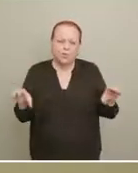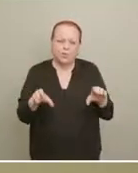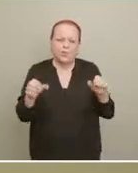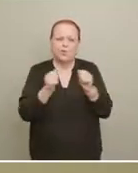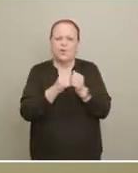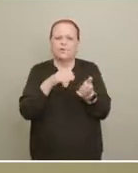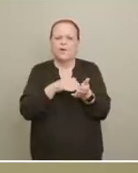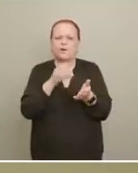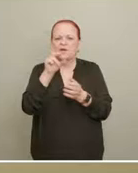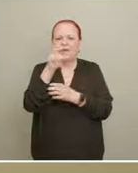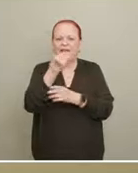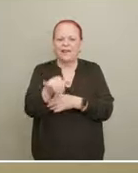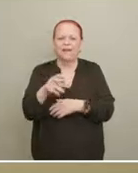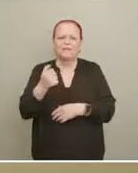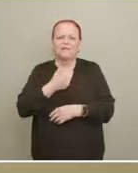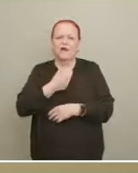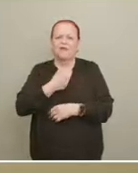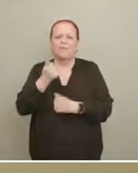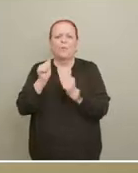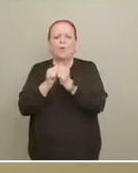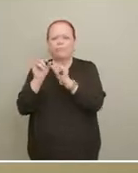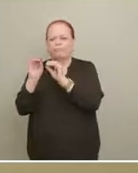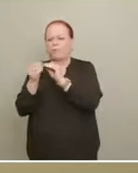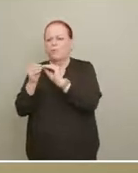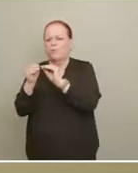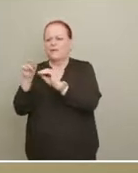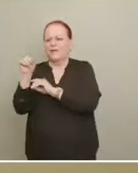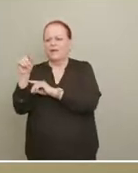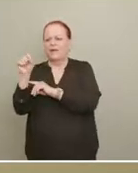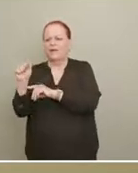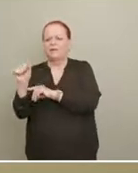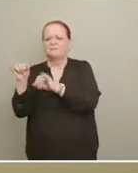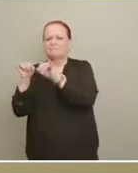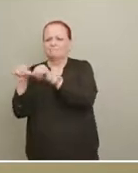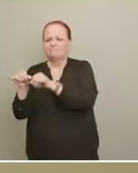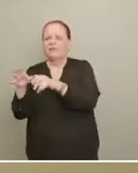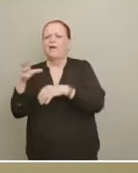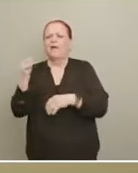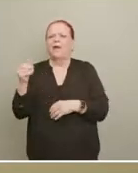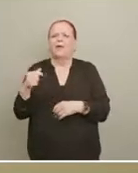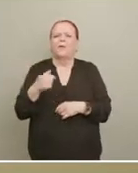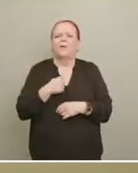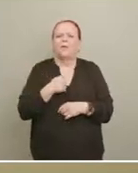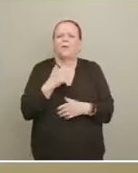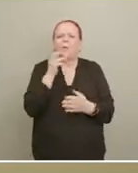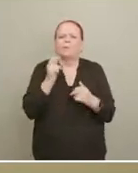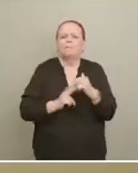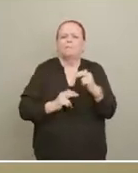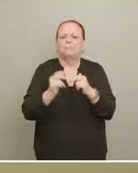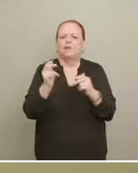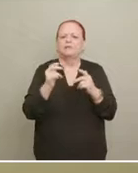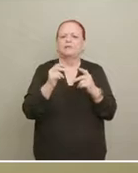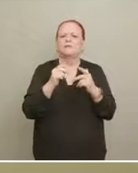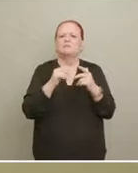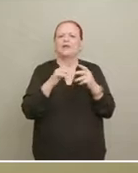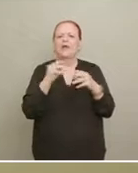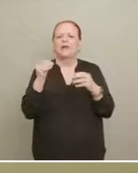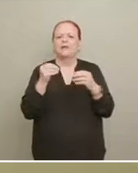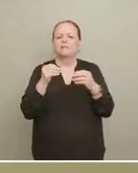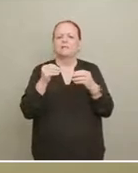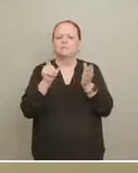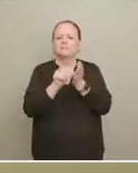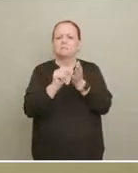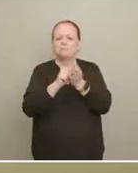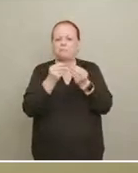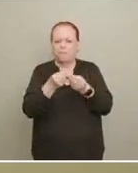data specifics. And yes, at some point, Nick, we will be far enough along to be able to publish that data and be quite transparent